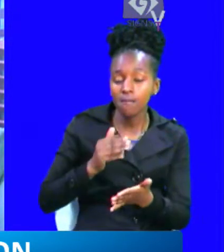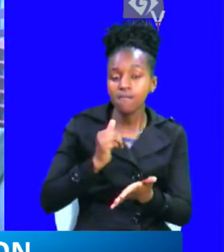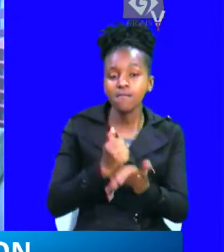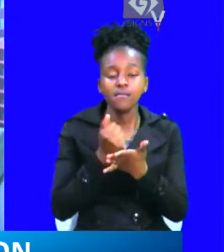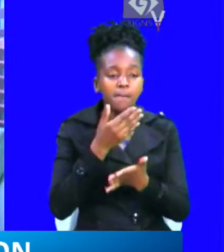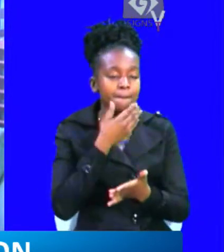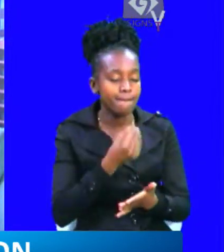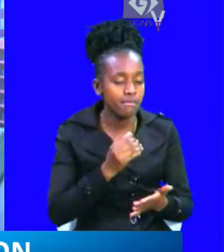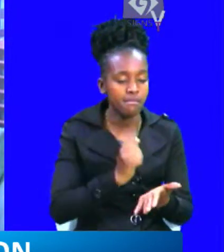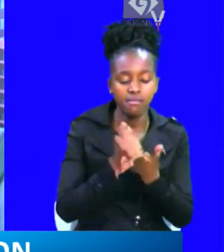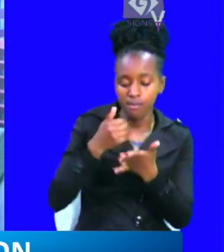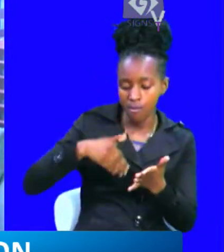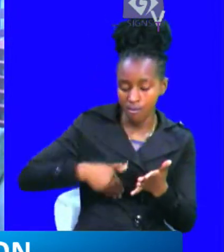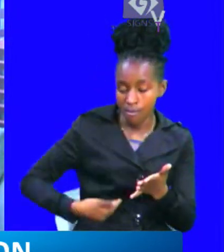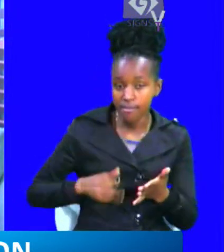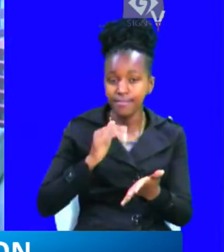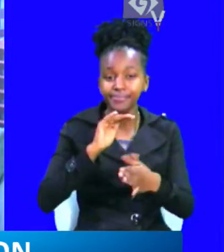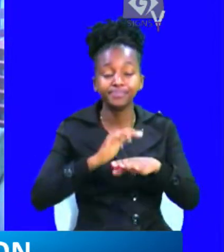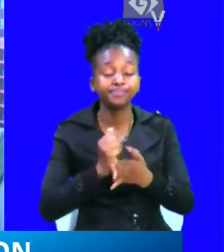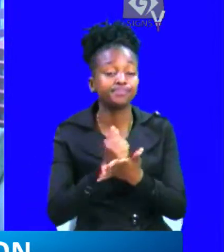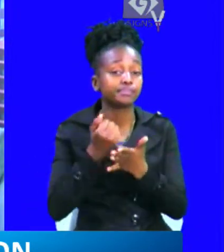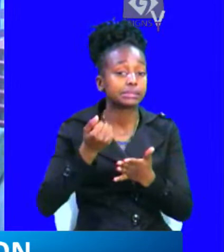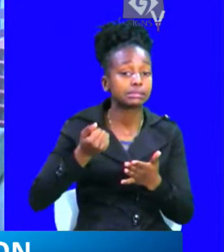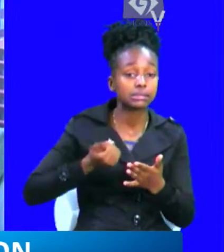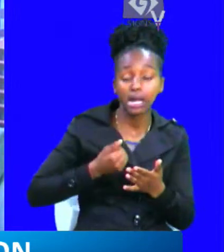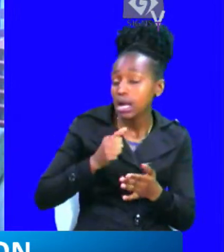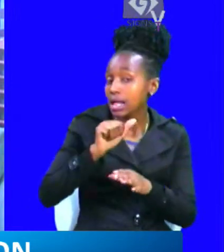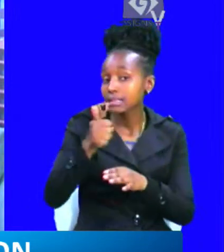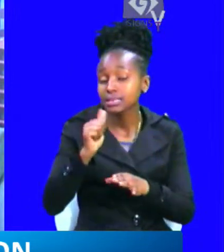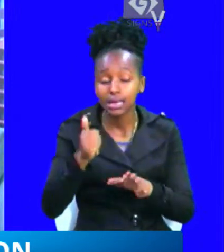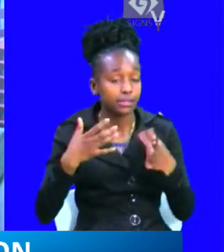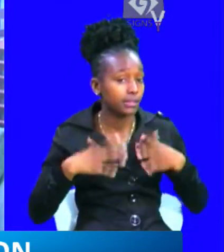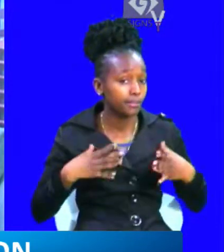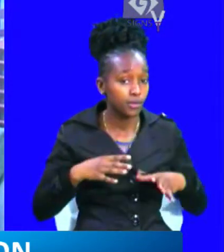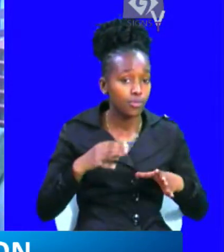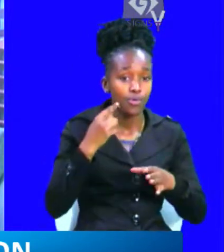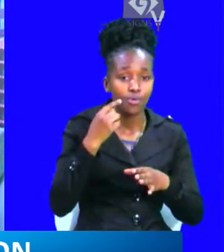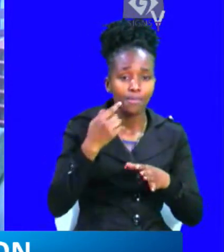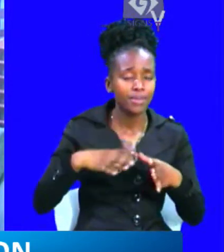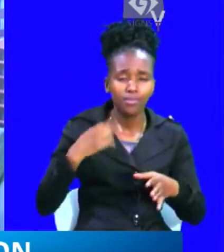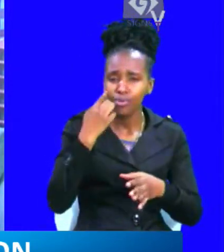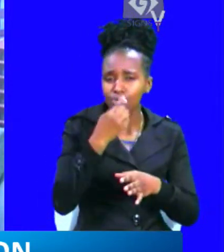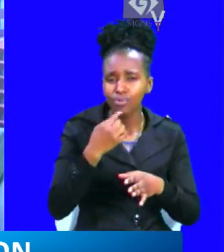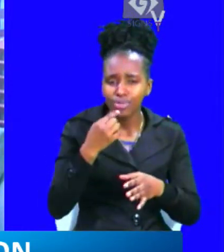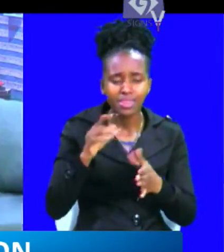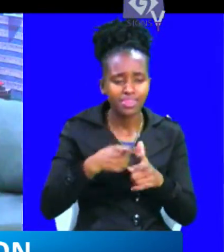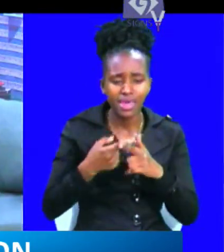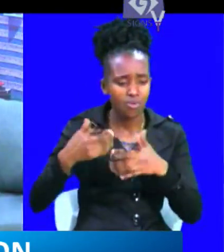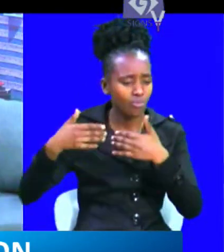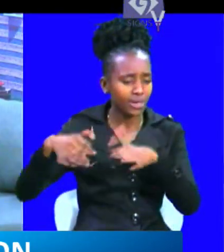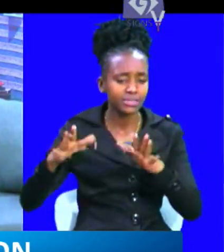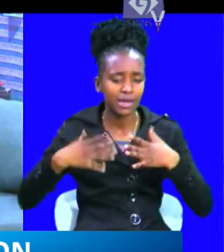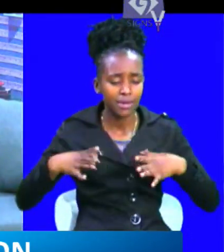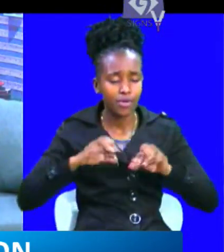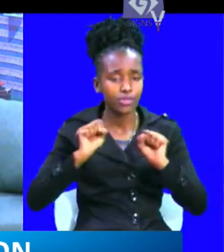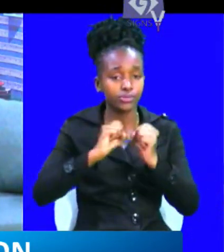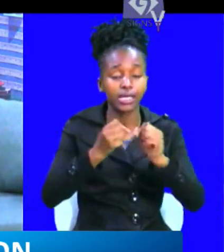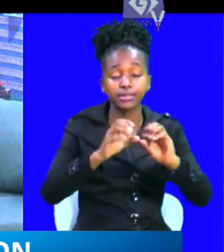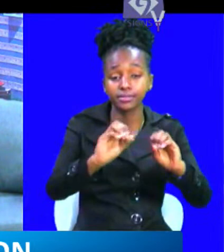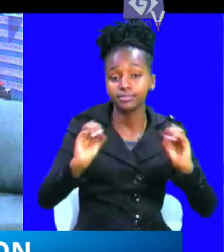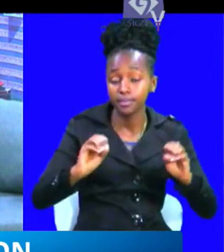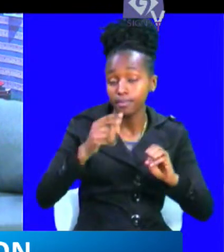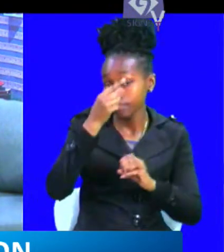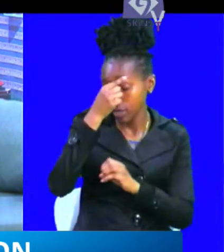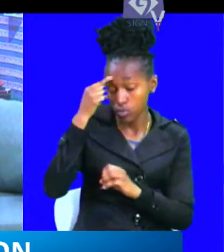touch a youth, touch a girl, touch a boy, that nobody in the society is left out. Yes. Like nobody is in the society. All